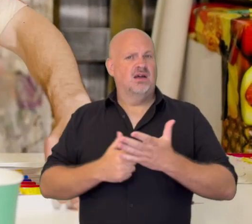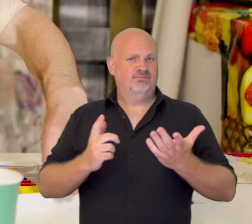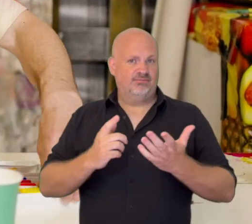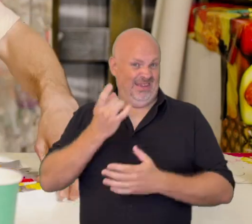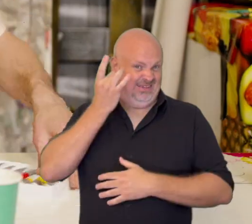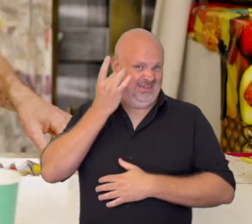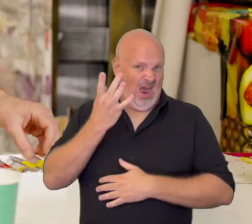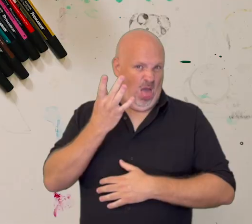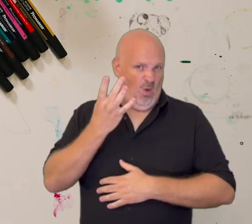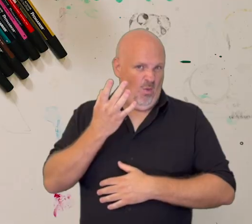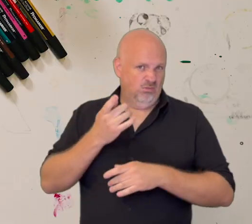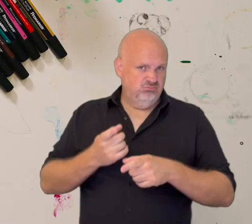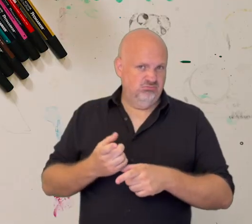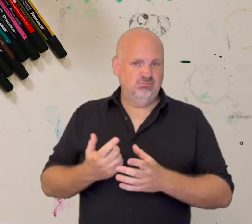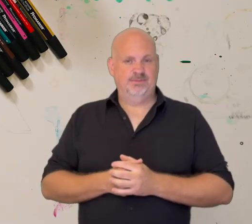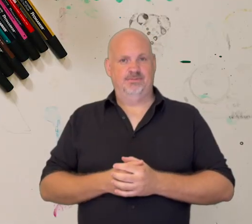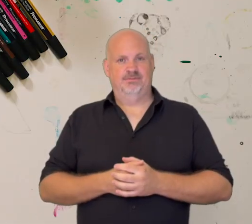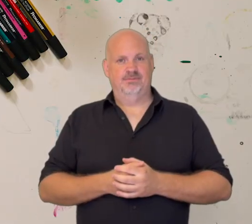with a yellow.